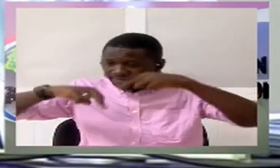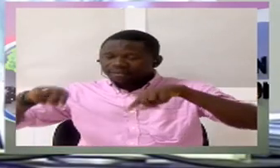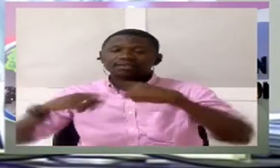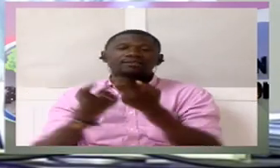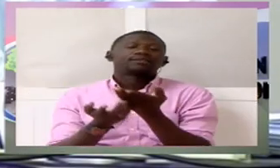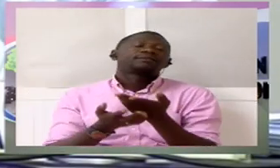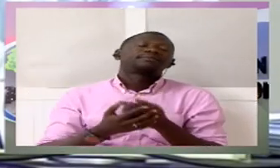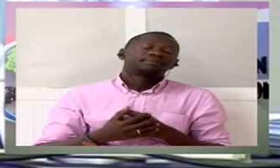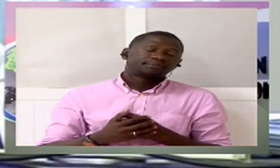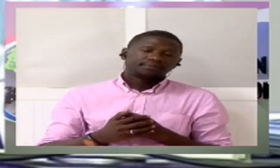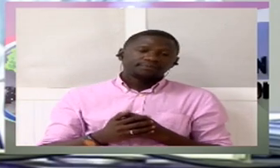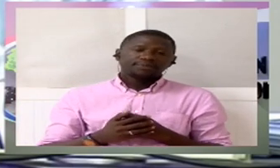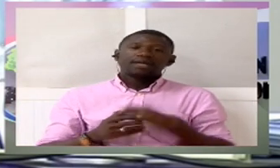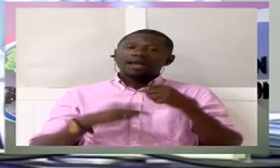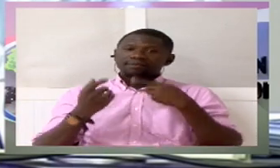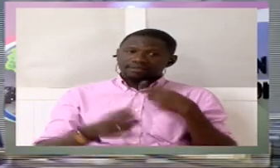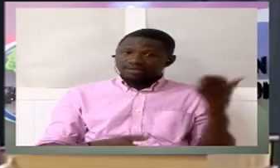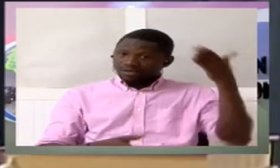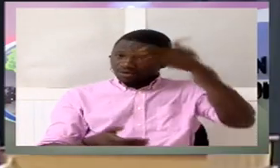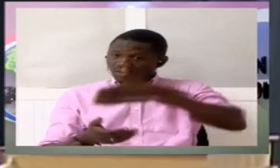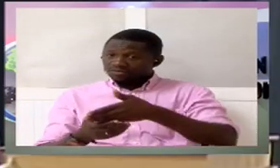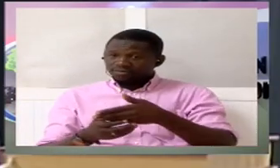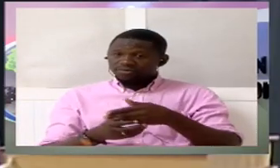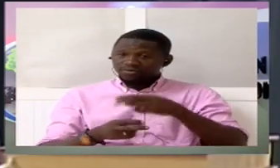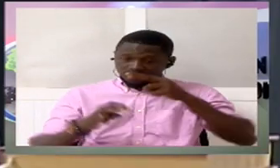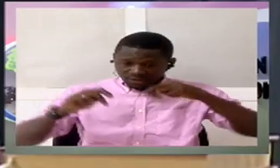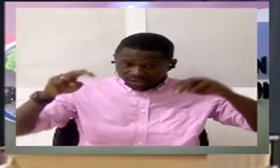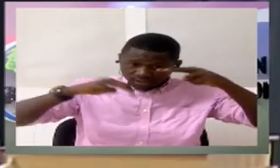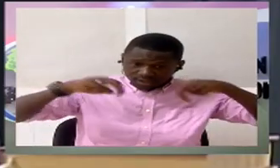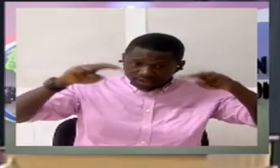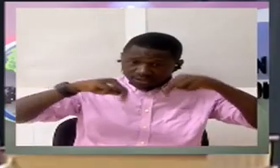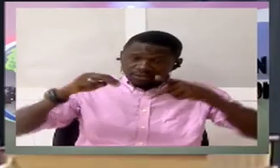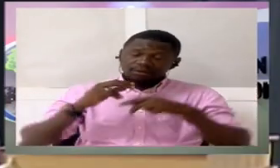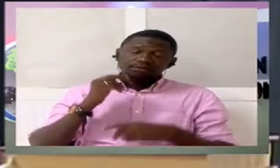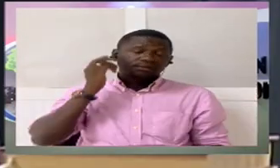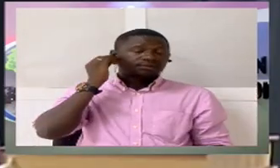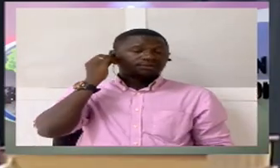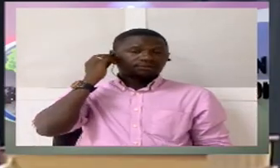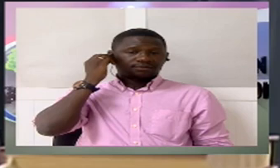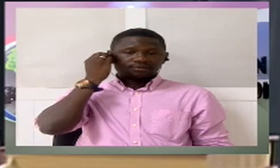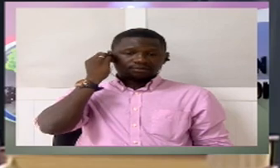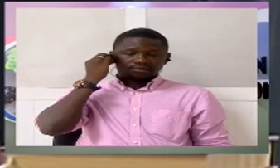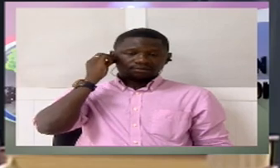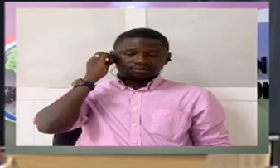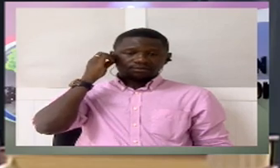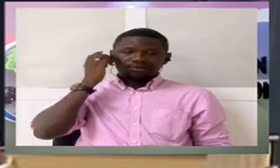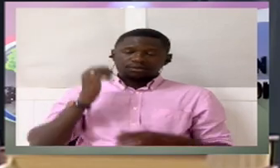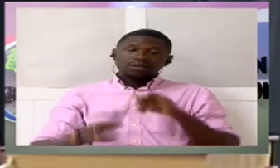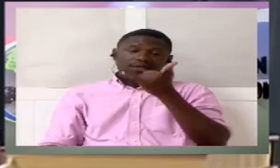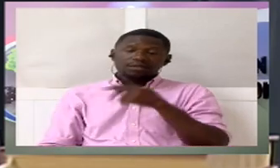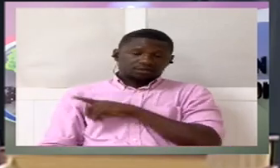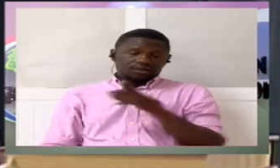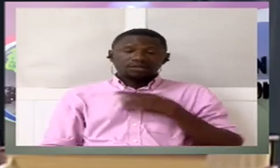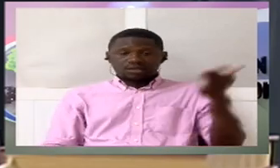and did they come to search inatana le bankana je visite ha inatale kadulal be visite yes